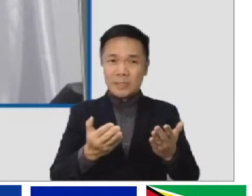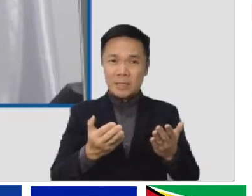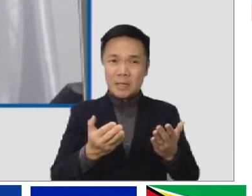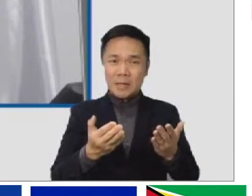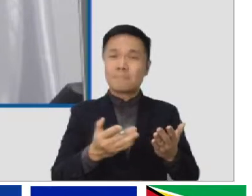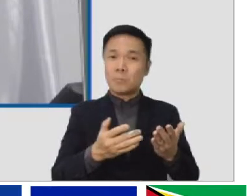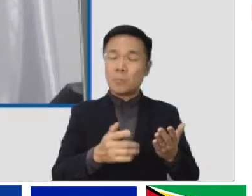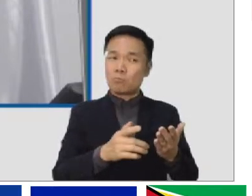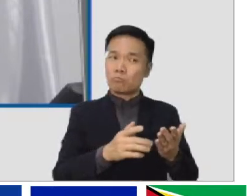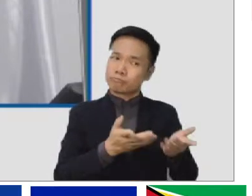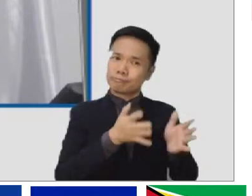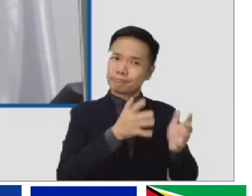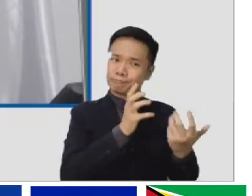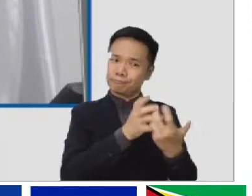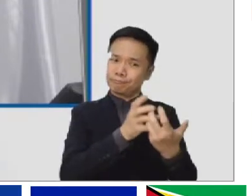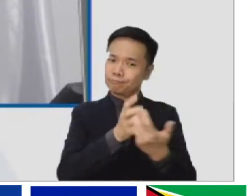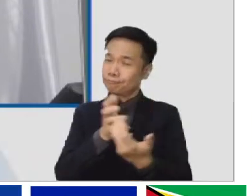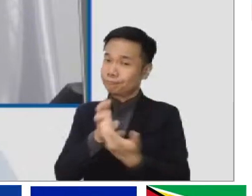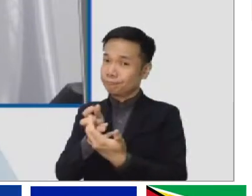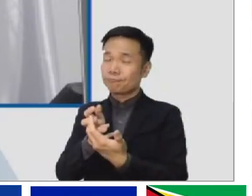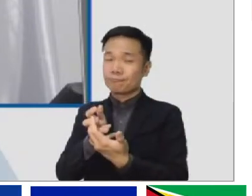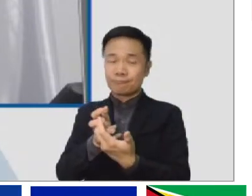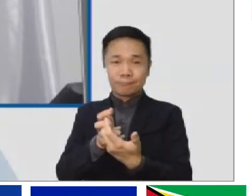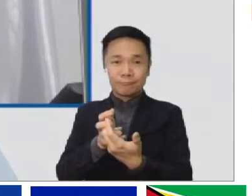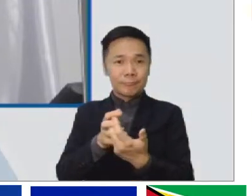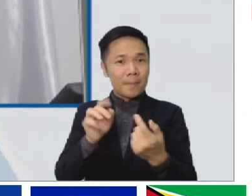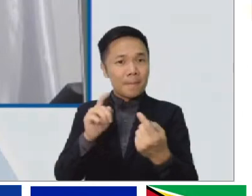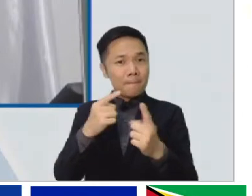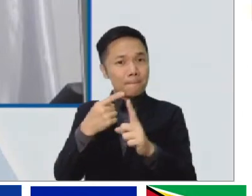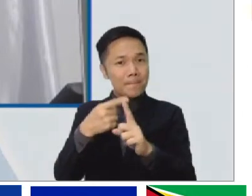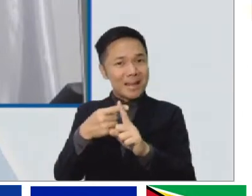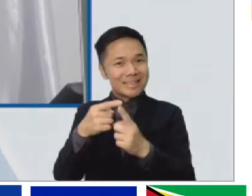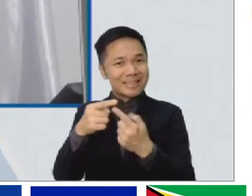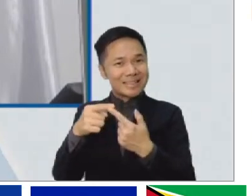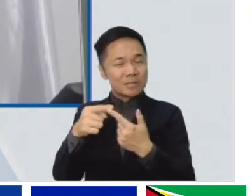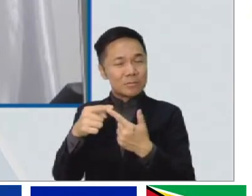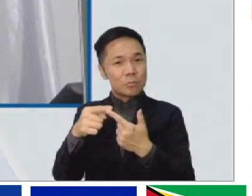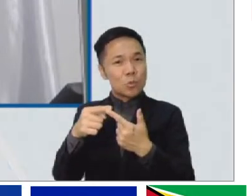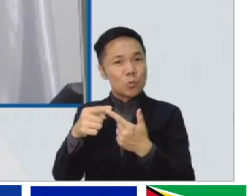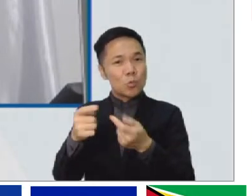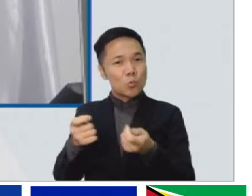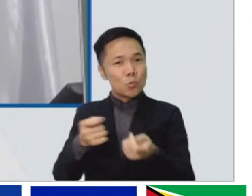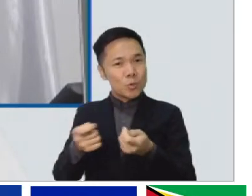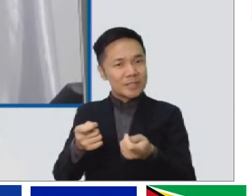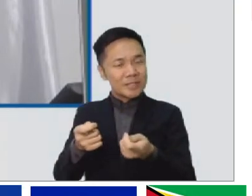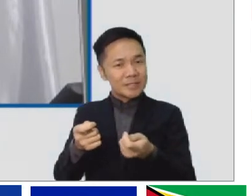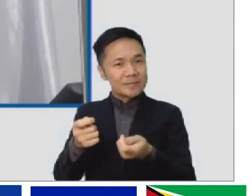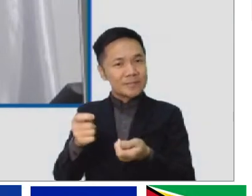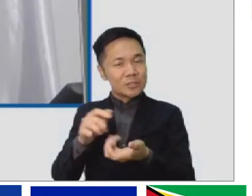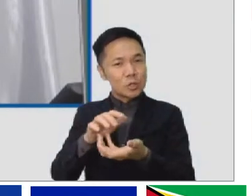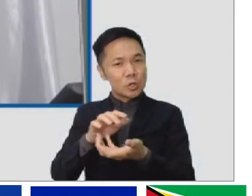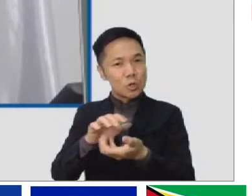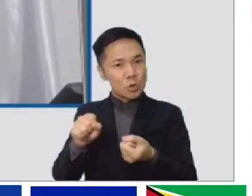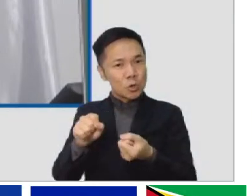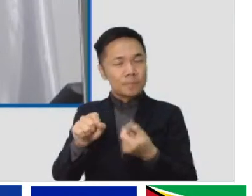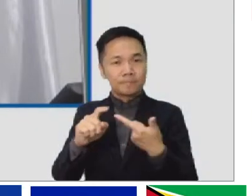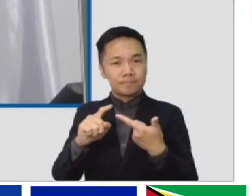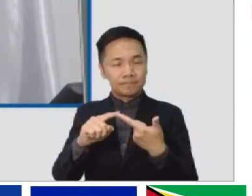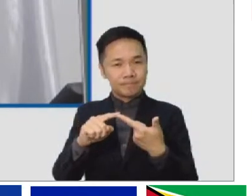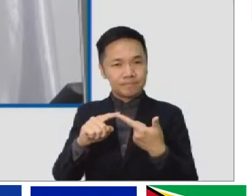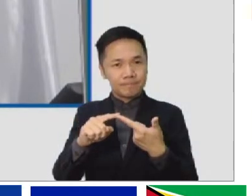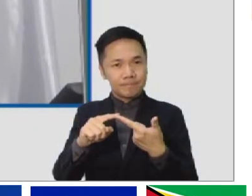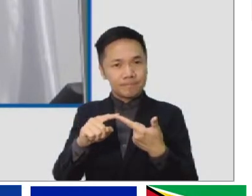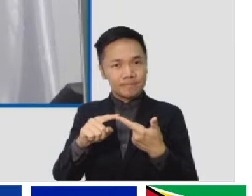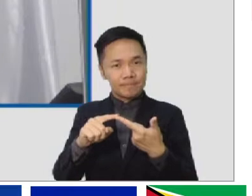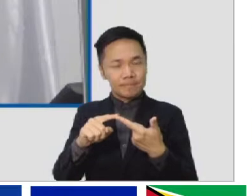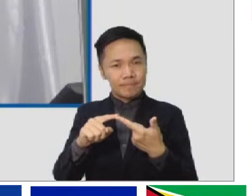management points as well, and also allow us to identify these global